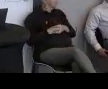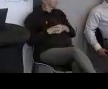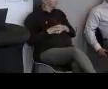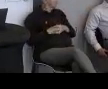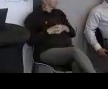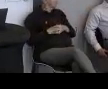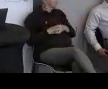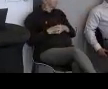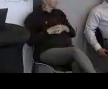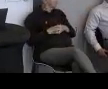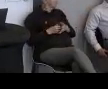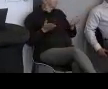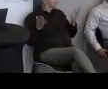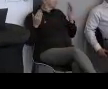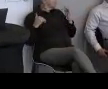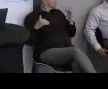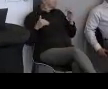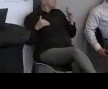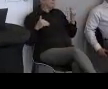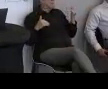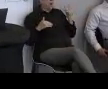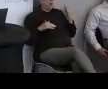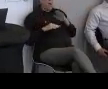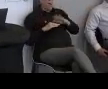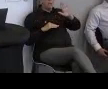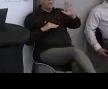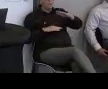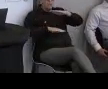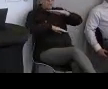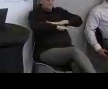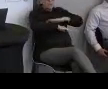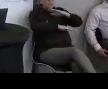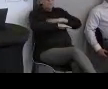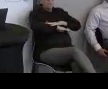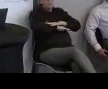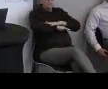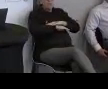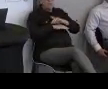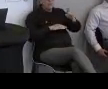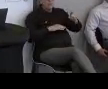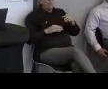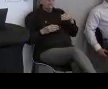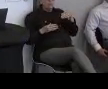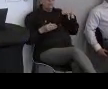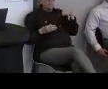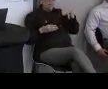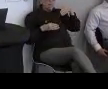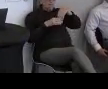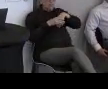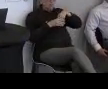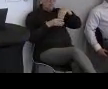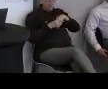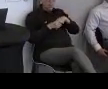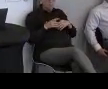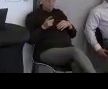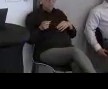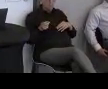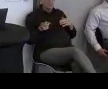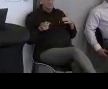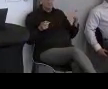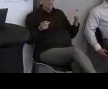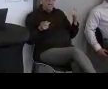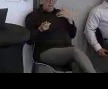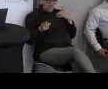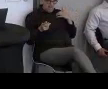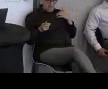So in the center or somewhere on your table, there is an envelope, and it has supplies in it to